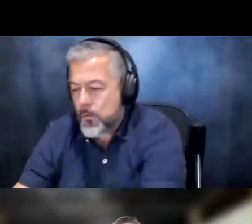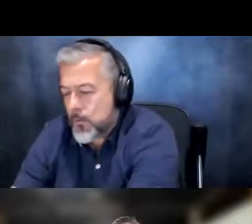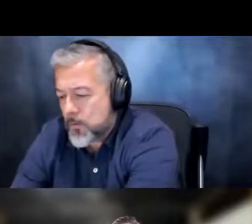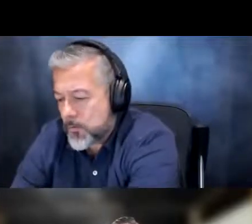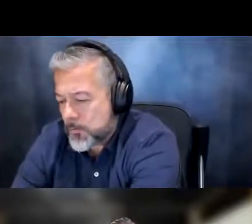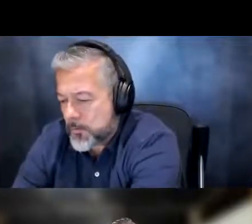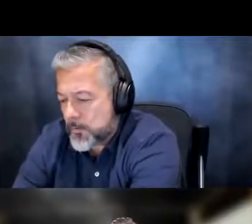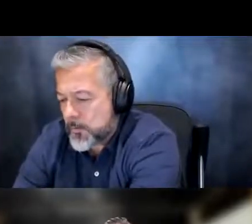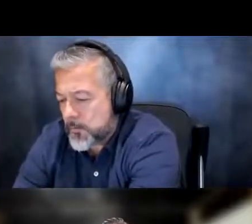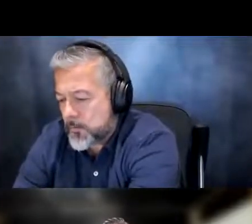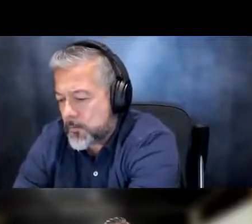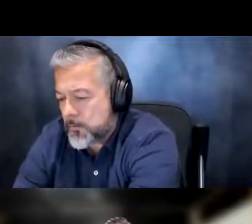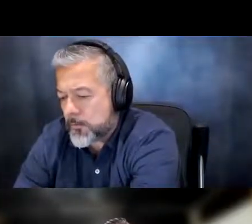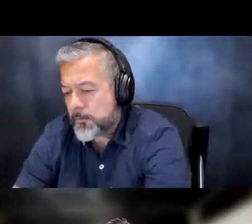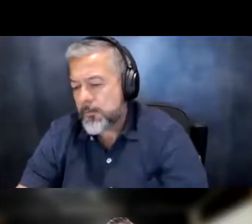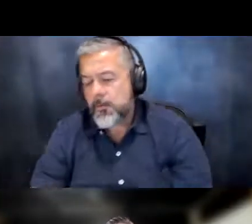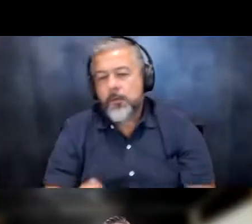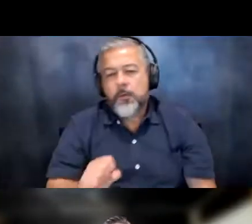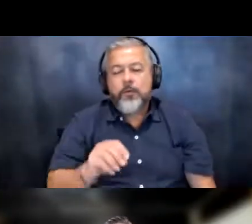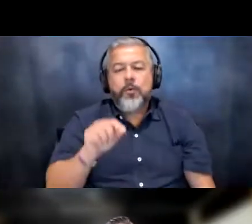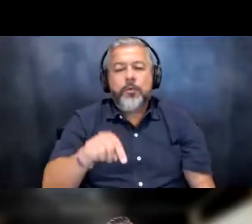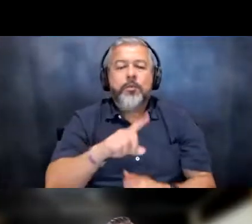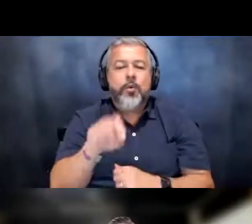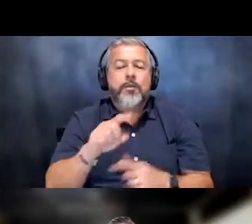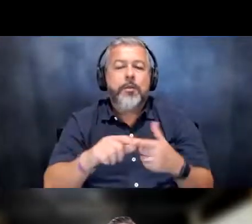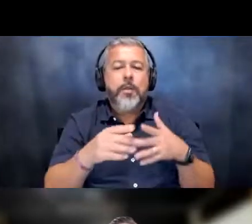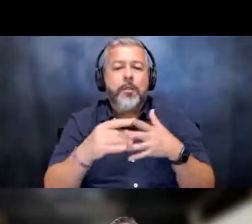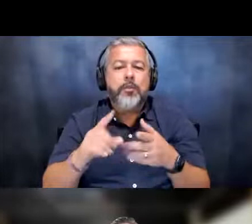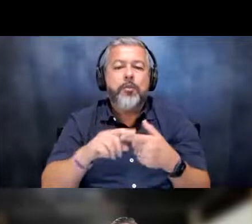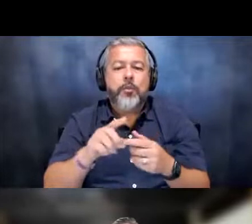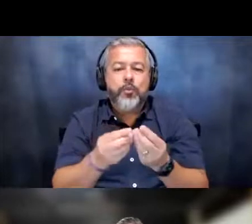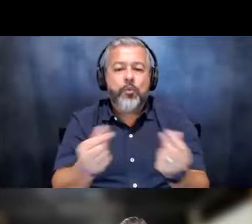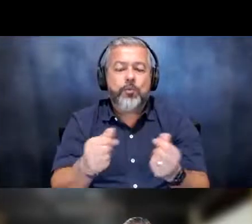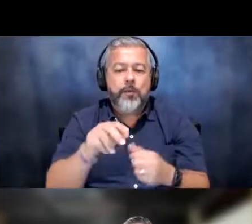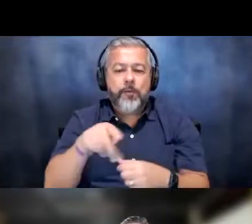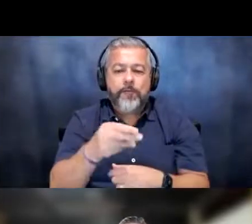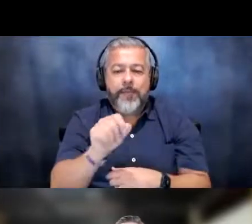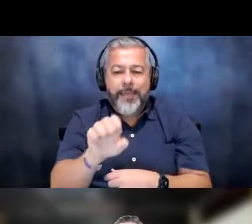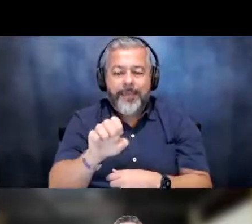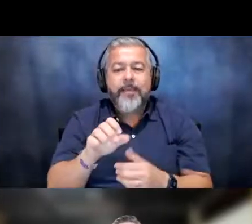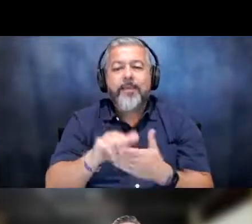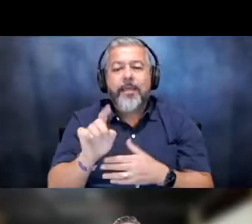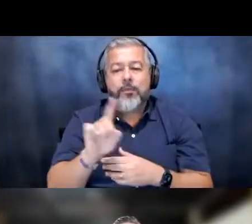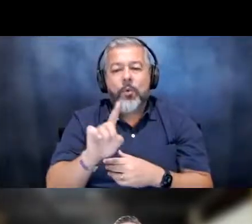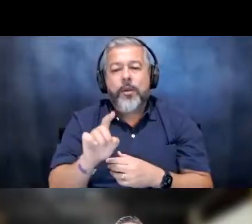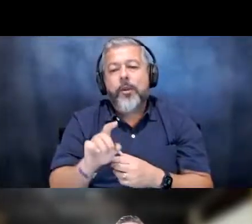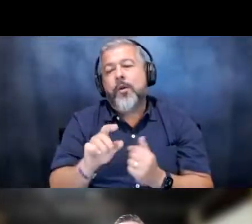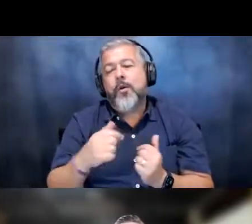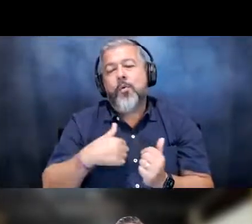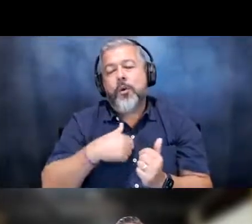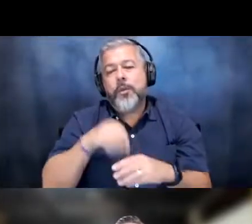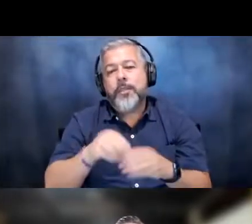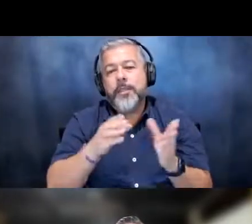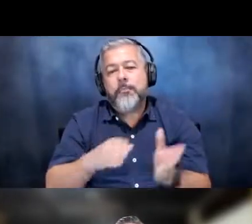like those questions kind of get into the solution phase, and which is where we're in the planning